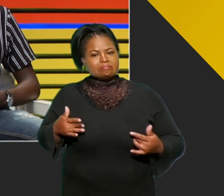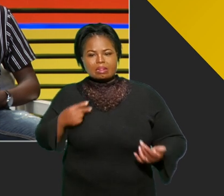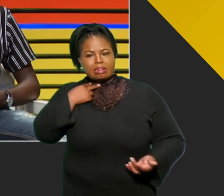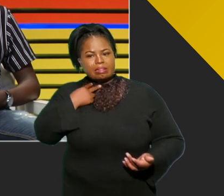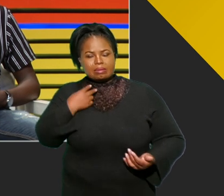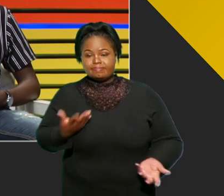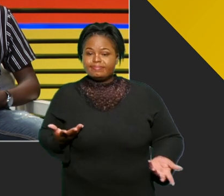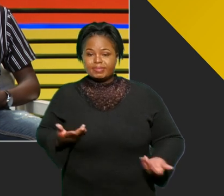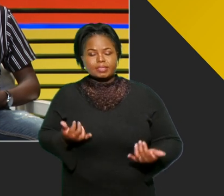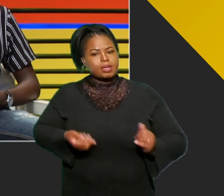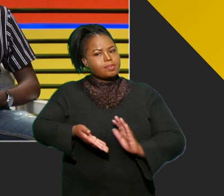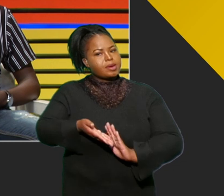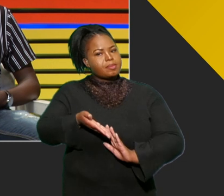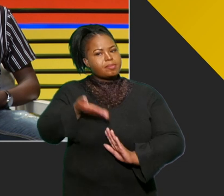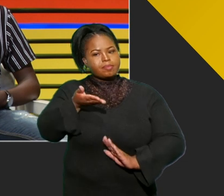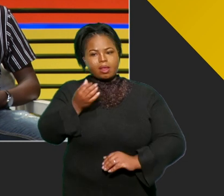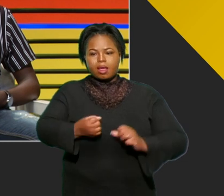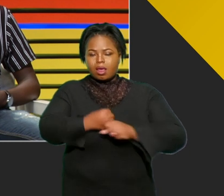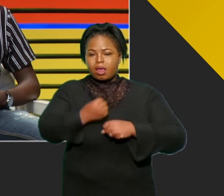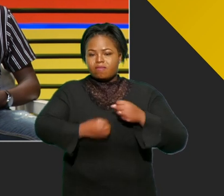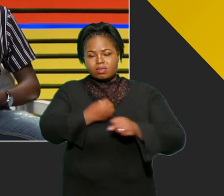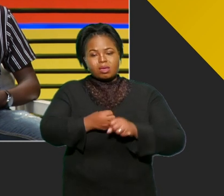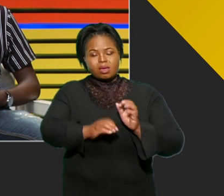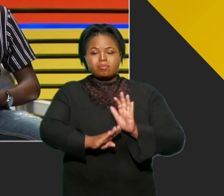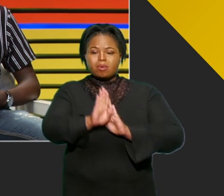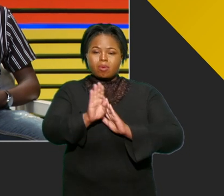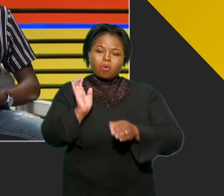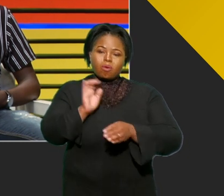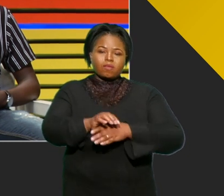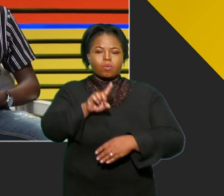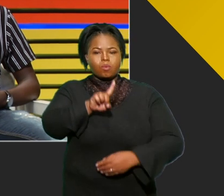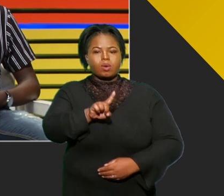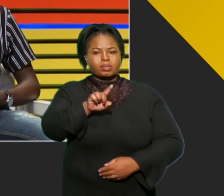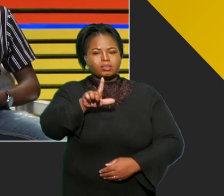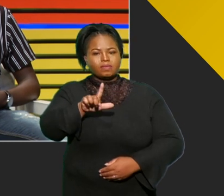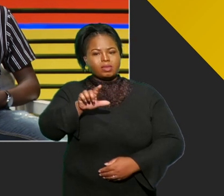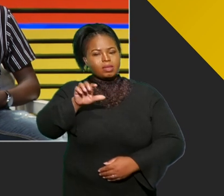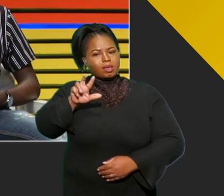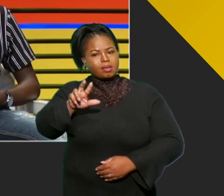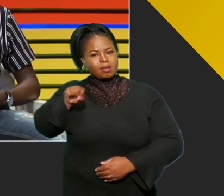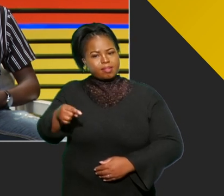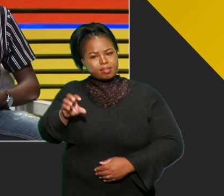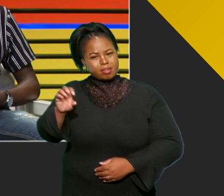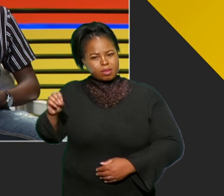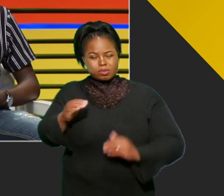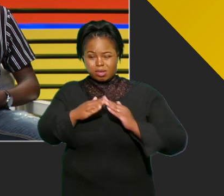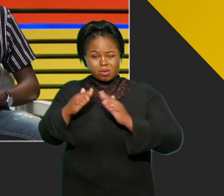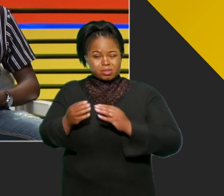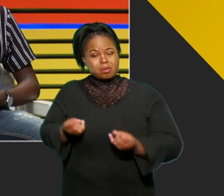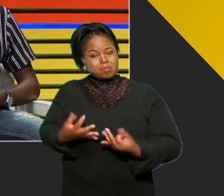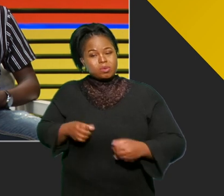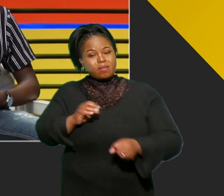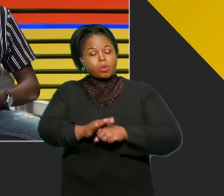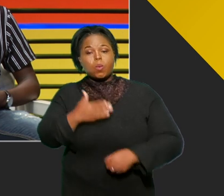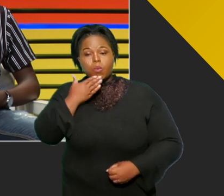Now that number is rising and growing every single year by 178,000 houses. And the people that are mostly affected,